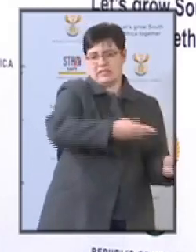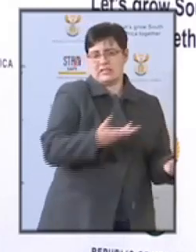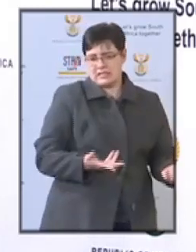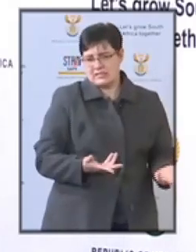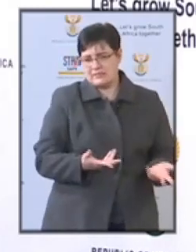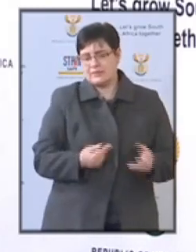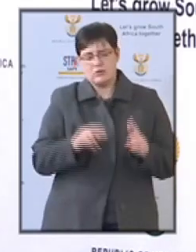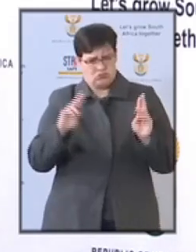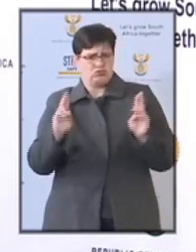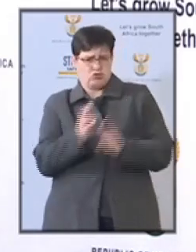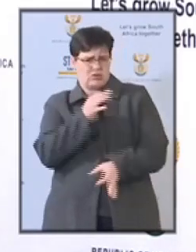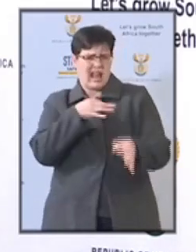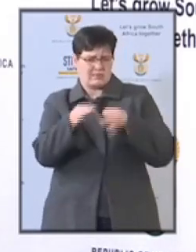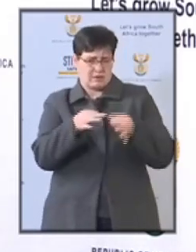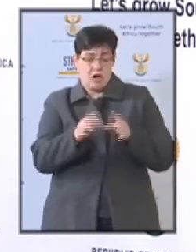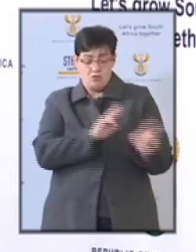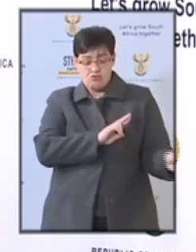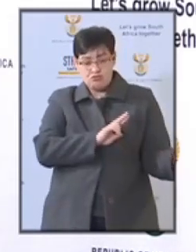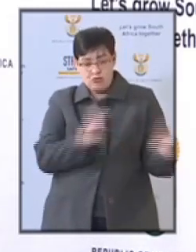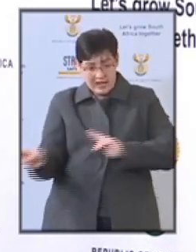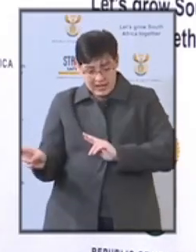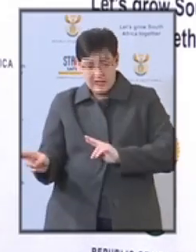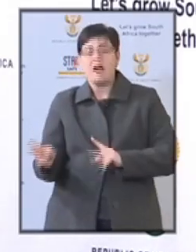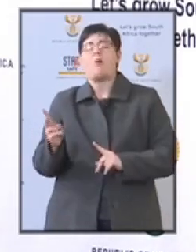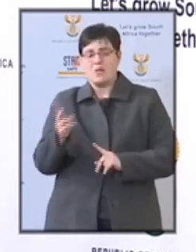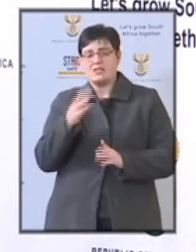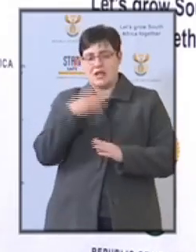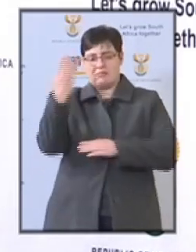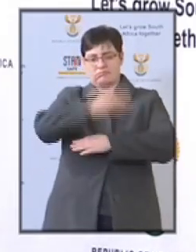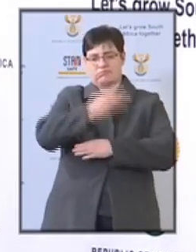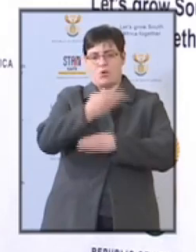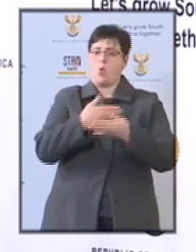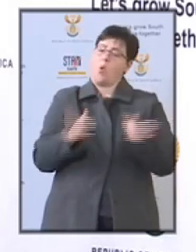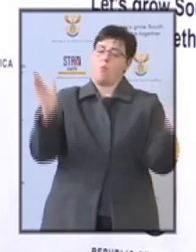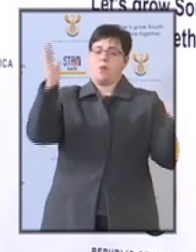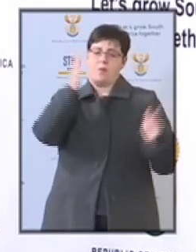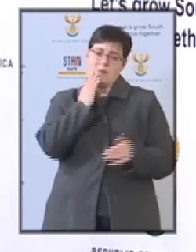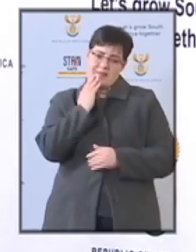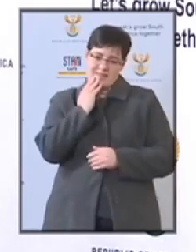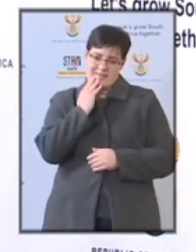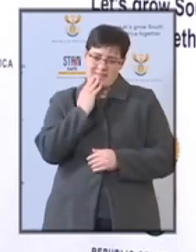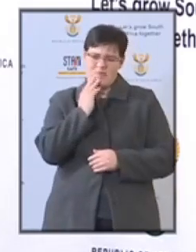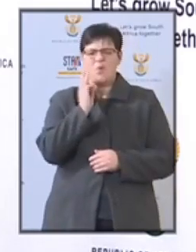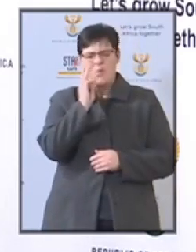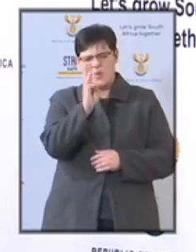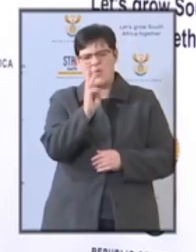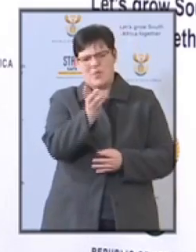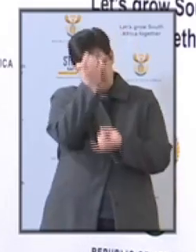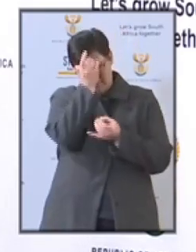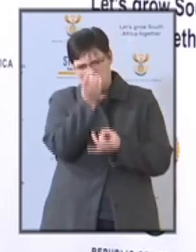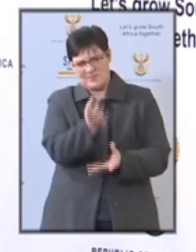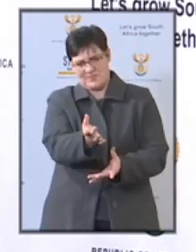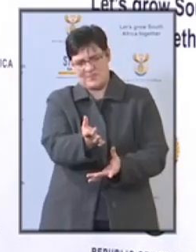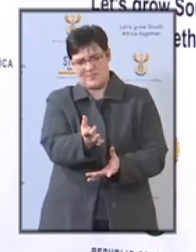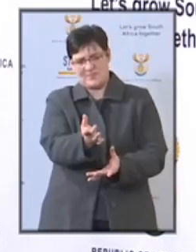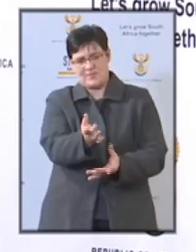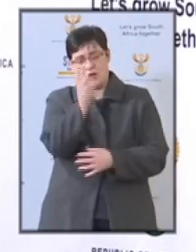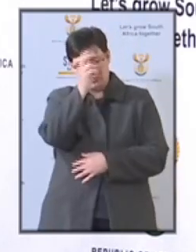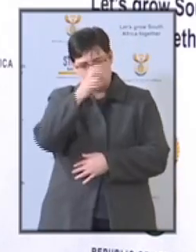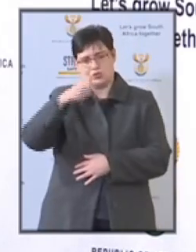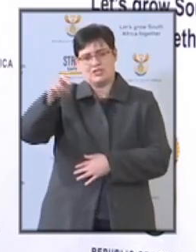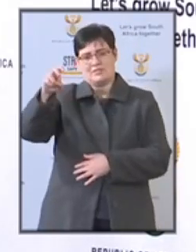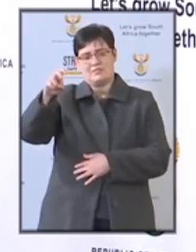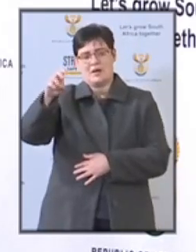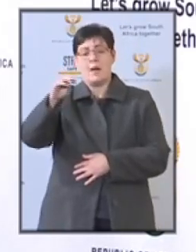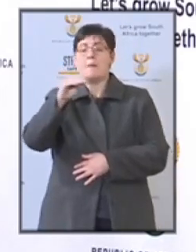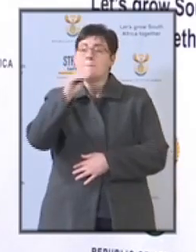When we are ready, government will announce when the borders will be opened. And will definitely give an indication as tourism,